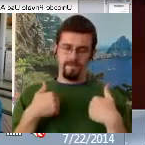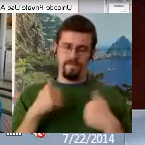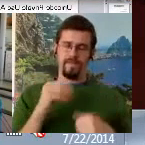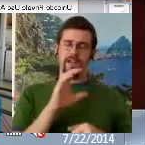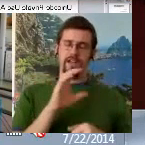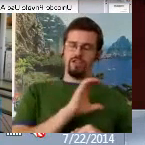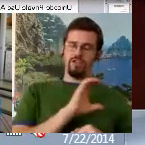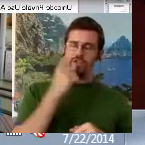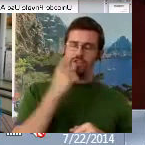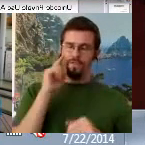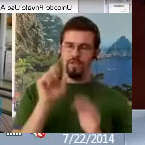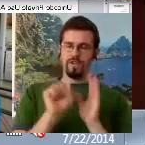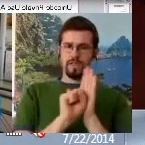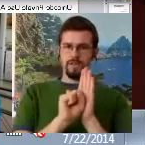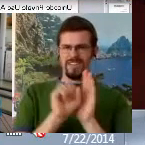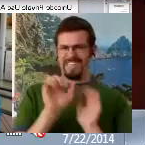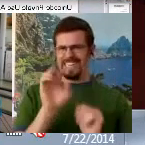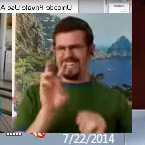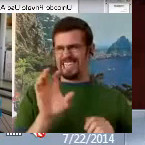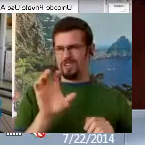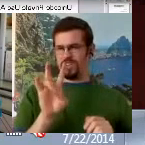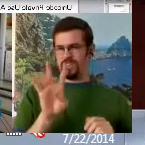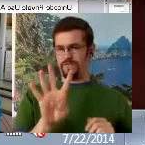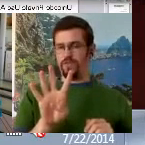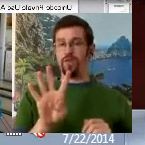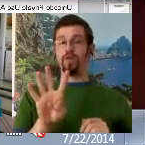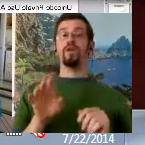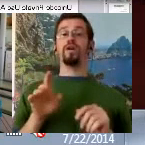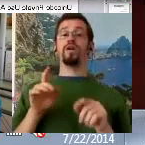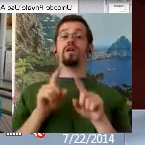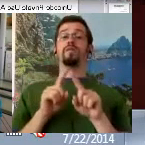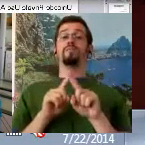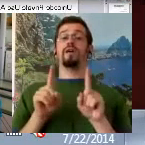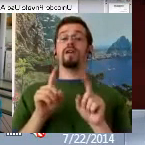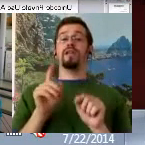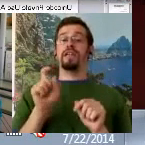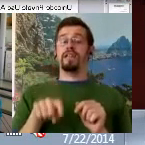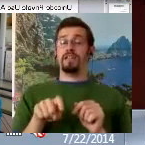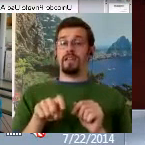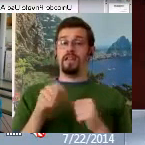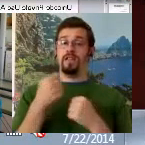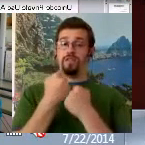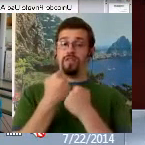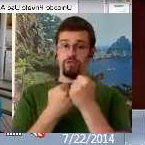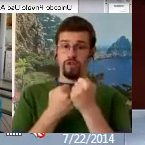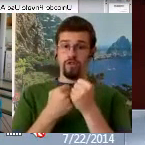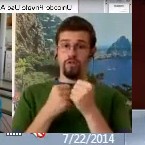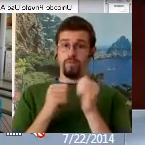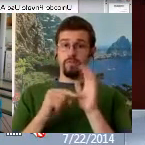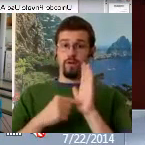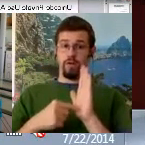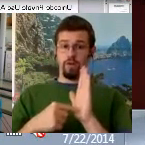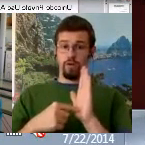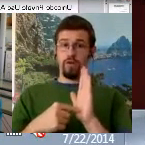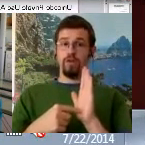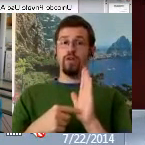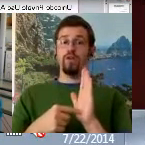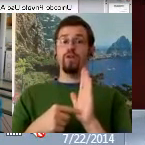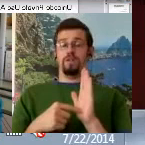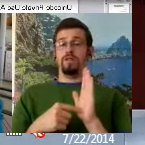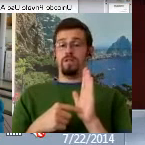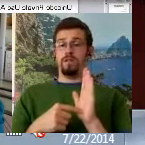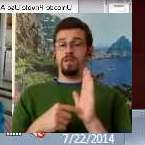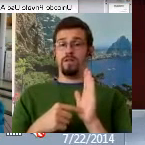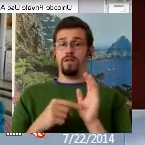the 674, but we need 2 additional types. We have the structural markers that tell us if we're talking about a